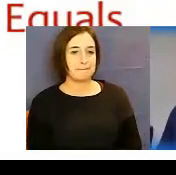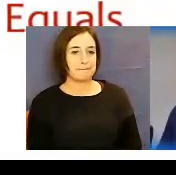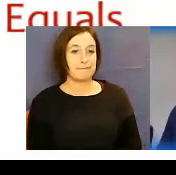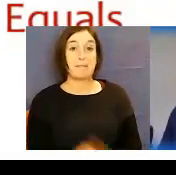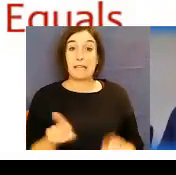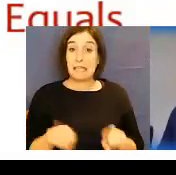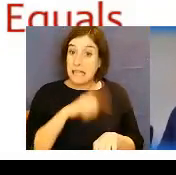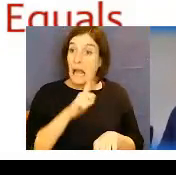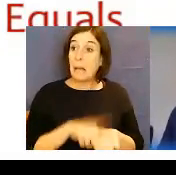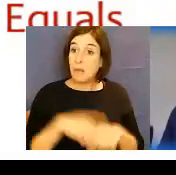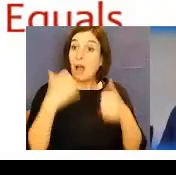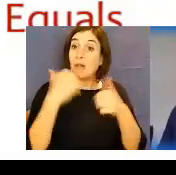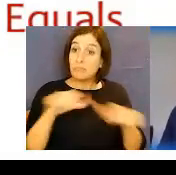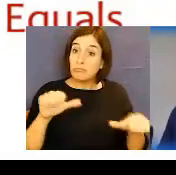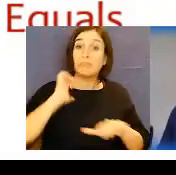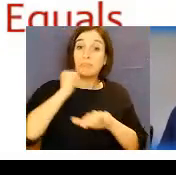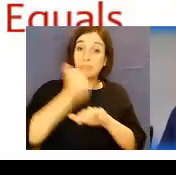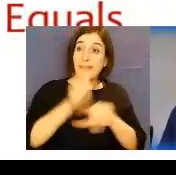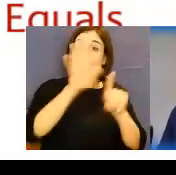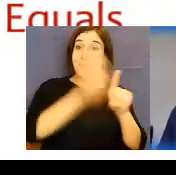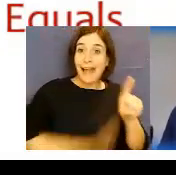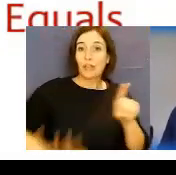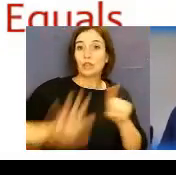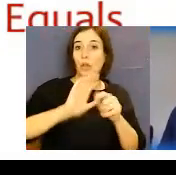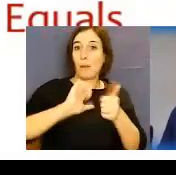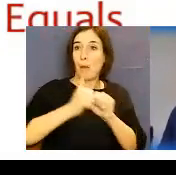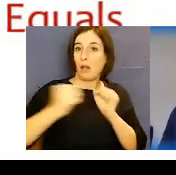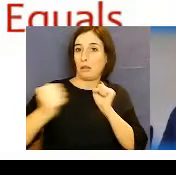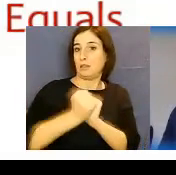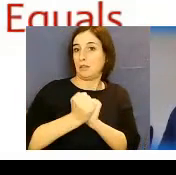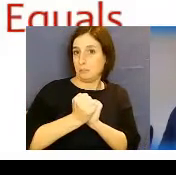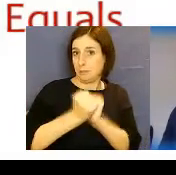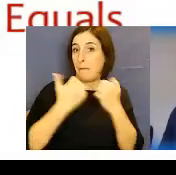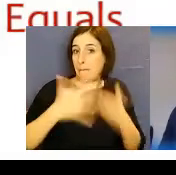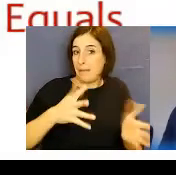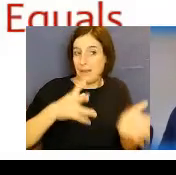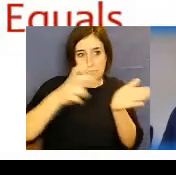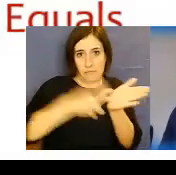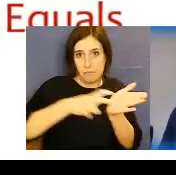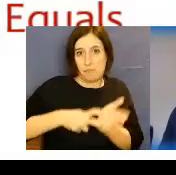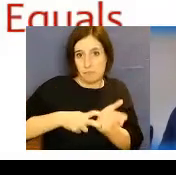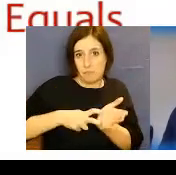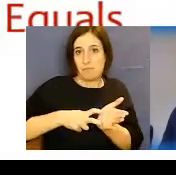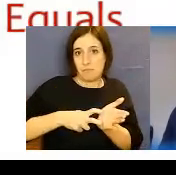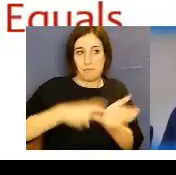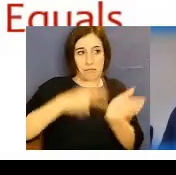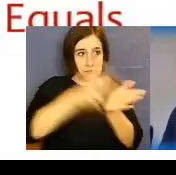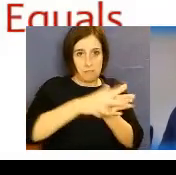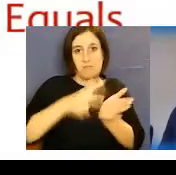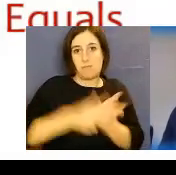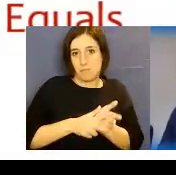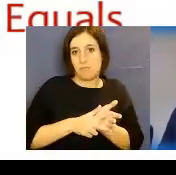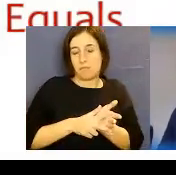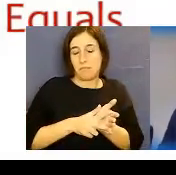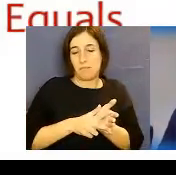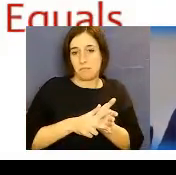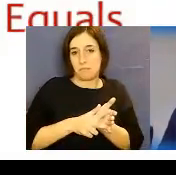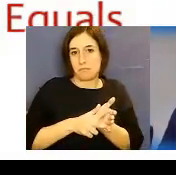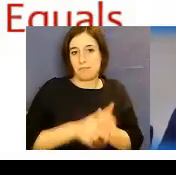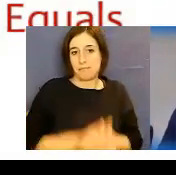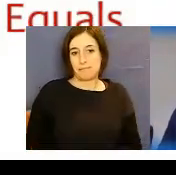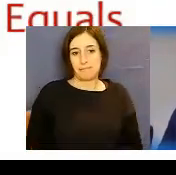as well, you know, learning from them as well, you know, and that's, you know, engaging with others, you know, constantly throughout as well. Next